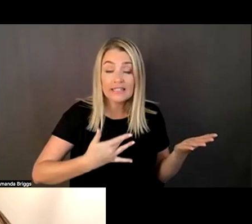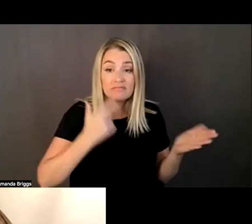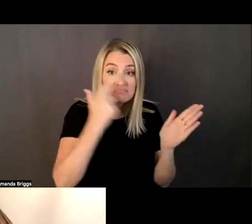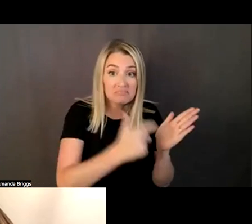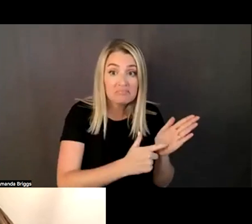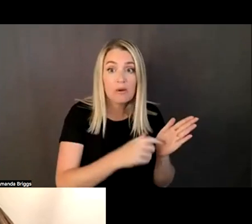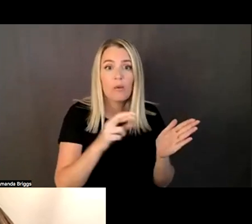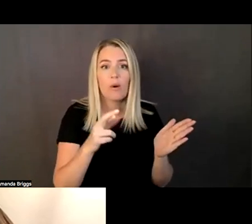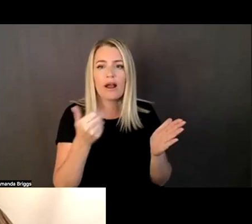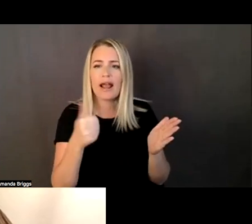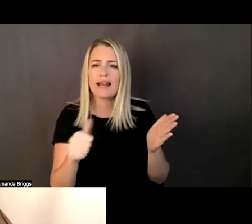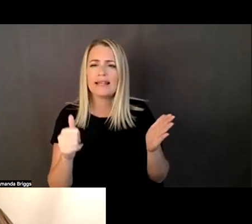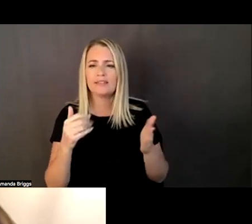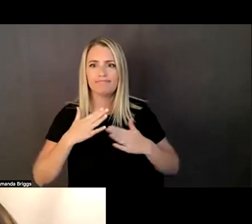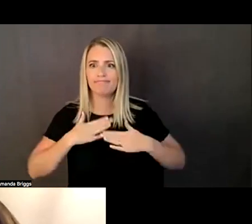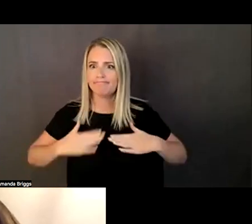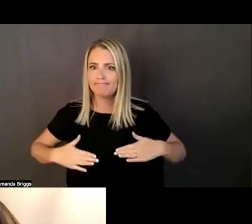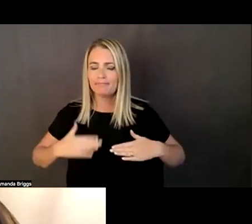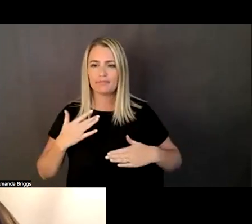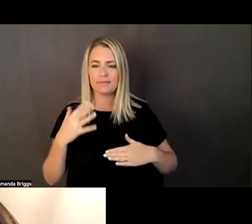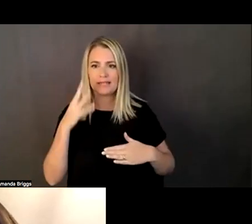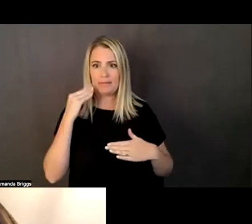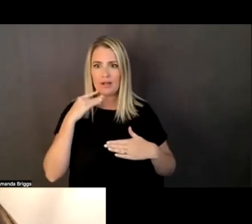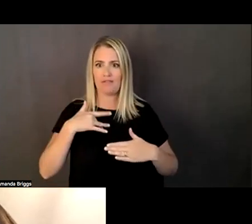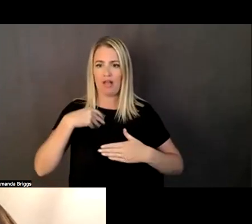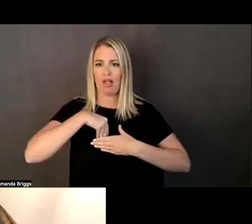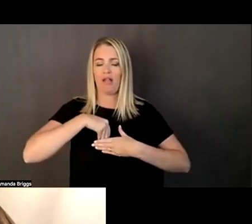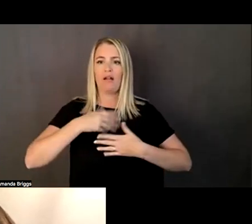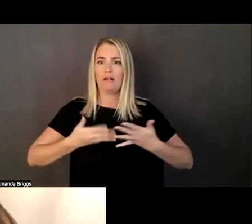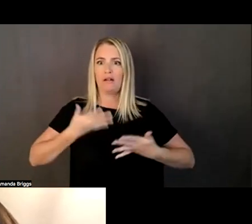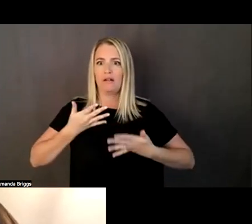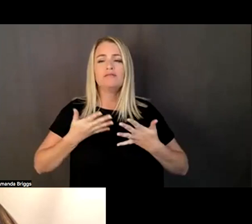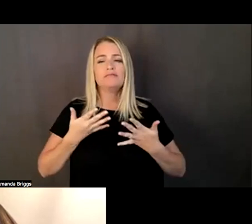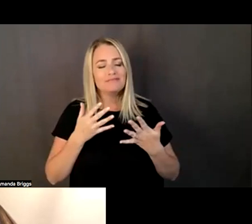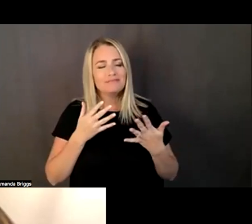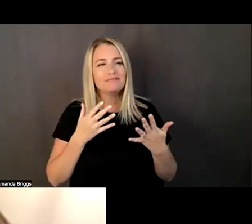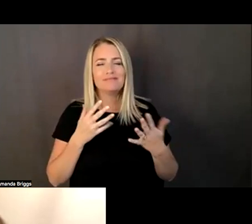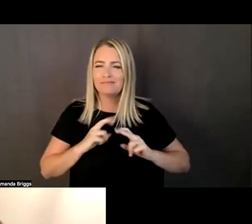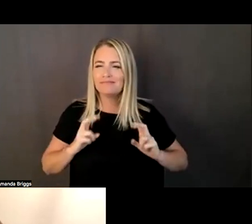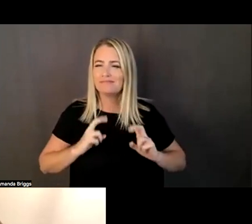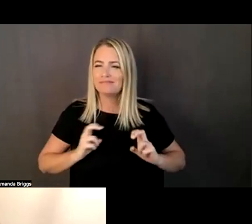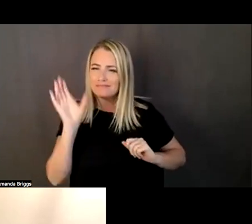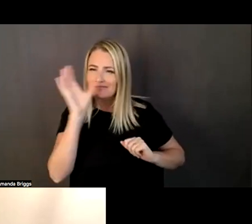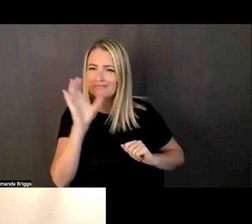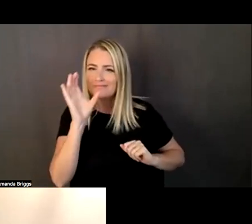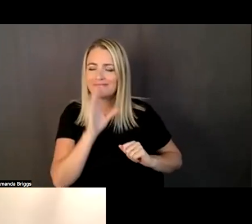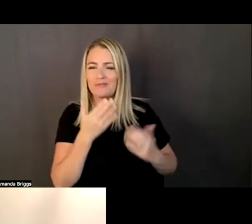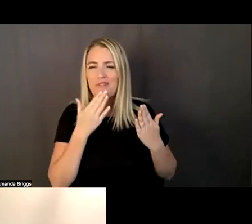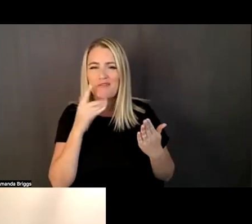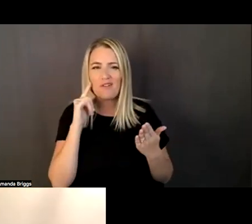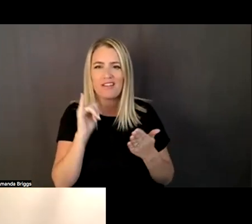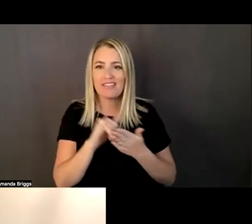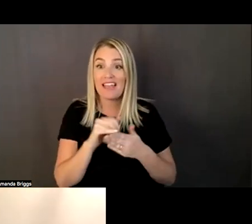like somatic experiencing and stuff that's happening in the moment. Really grateful for us to be exploring that kind of